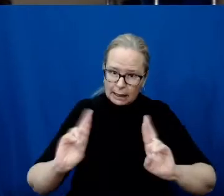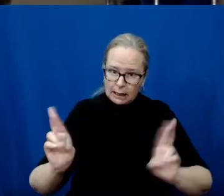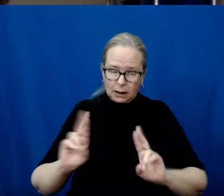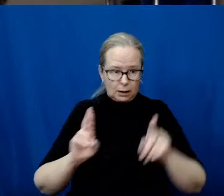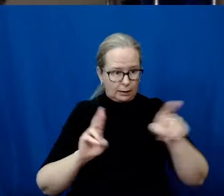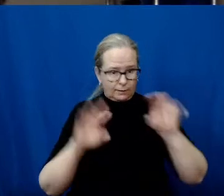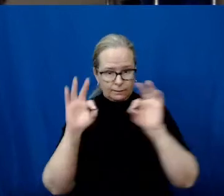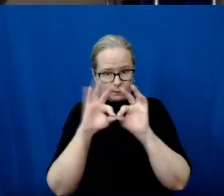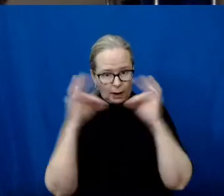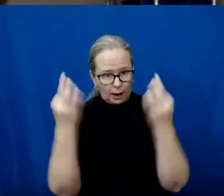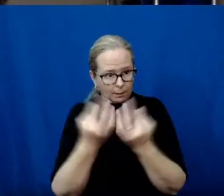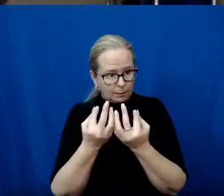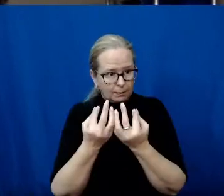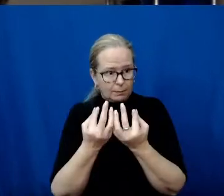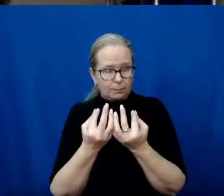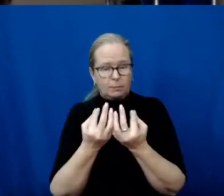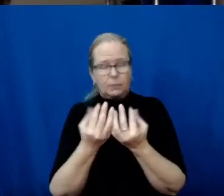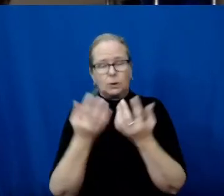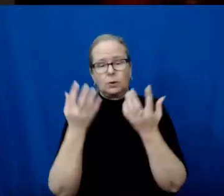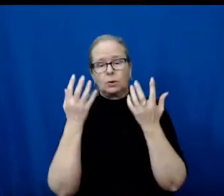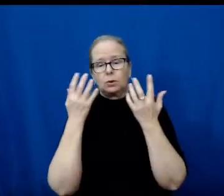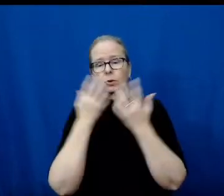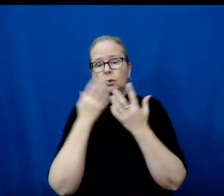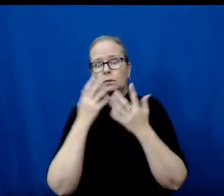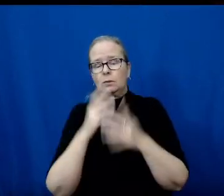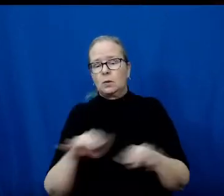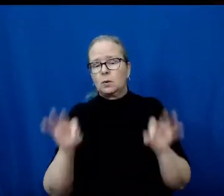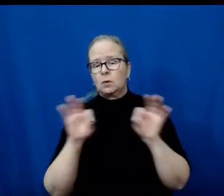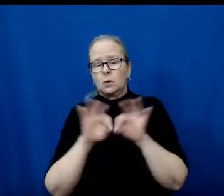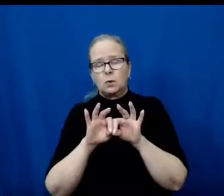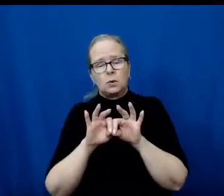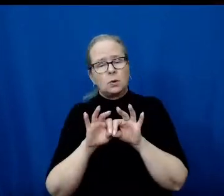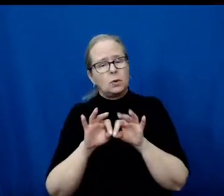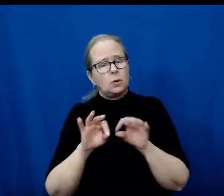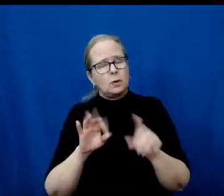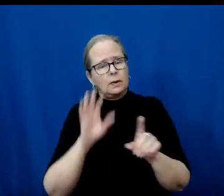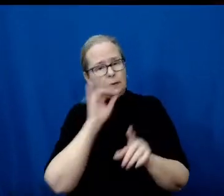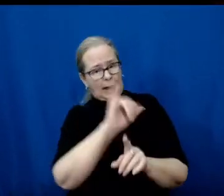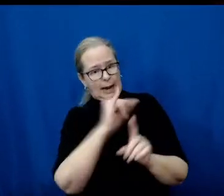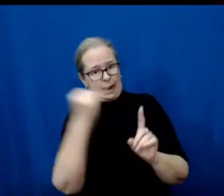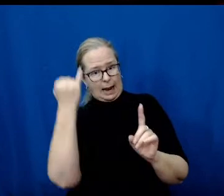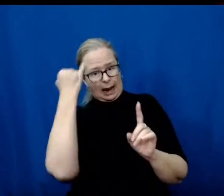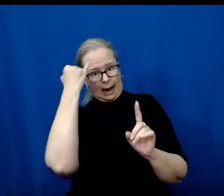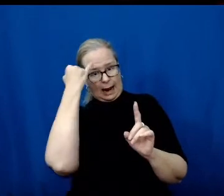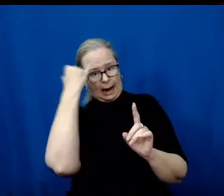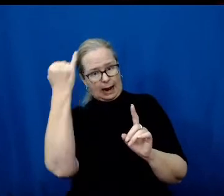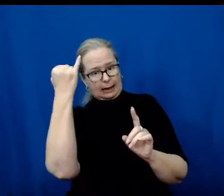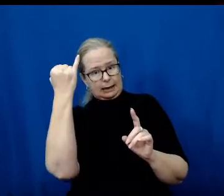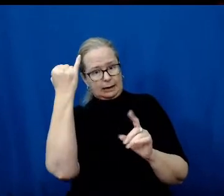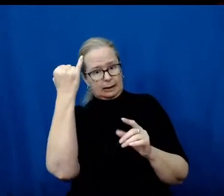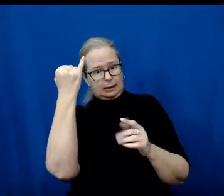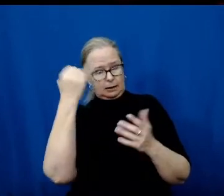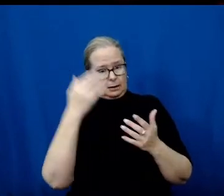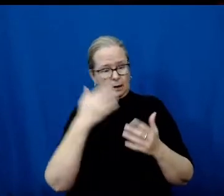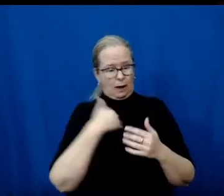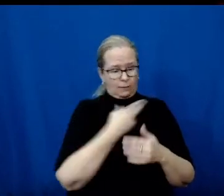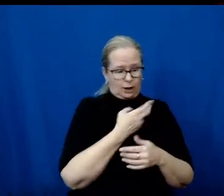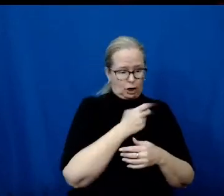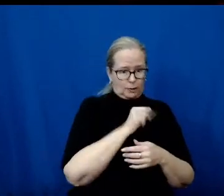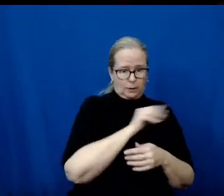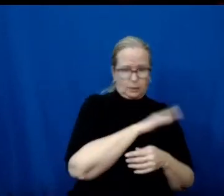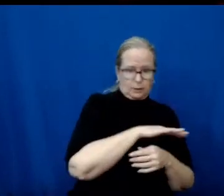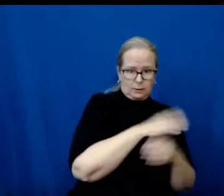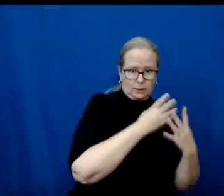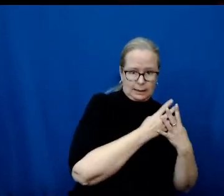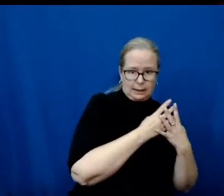normalizing the idea that having this stuff around, having fun with it, it's something that I think it helps bring